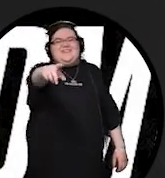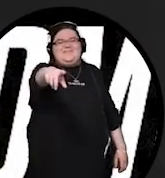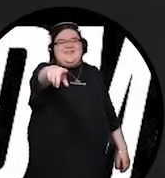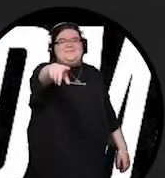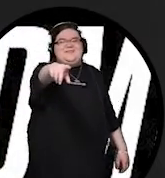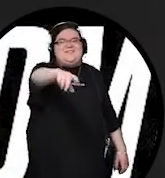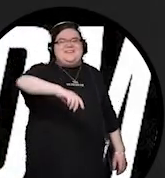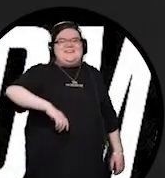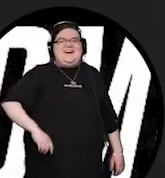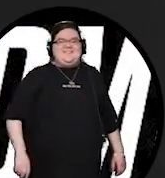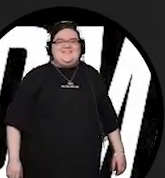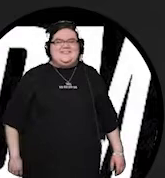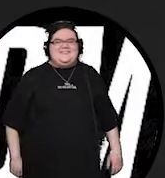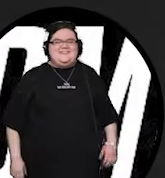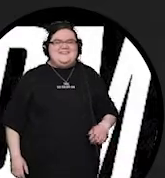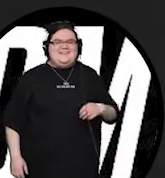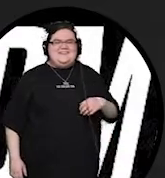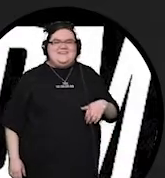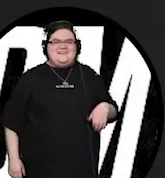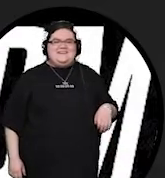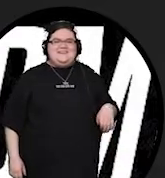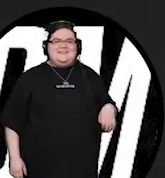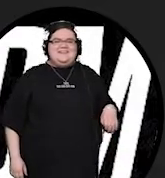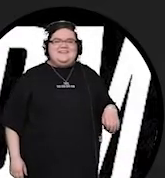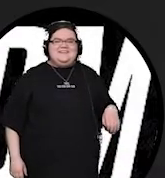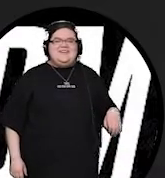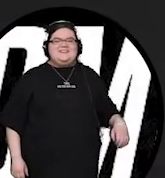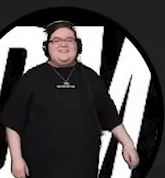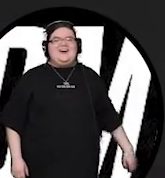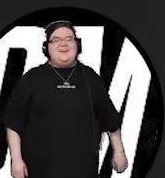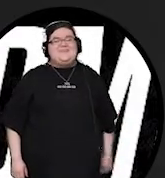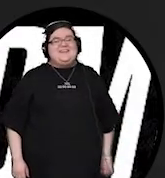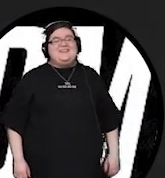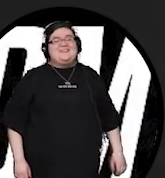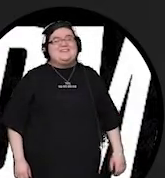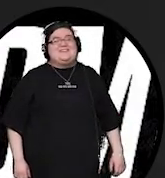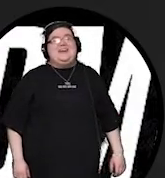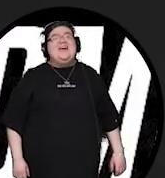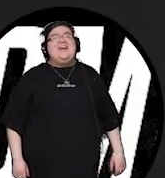No, you know he has his friends pushing it down. There is no fail there.